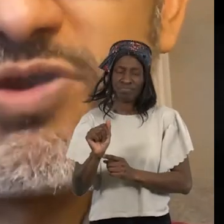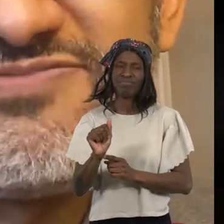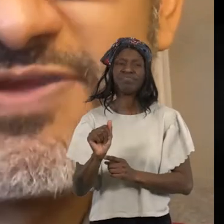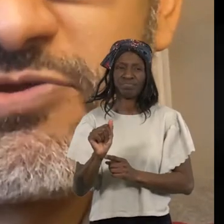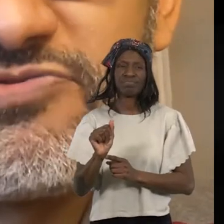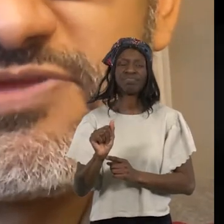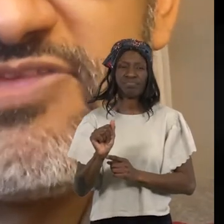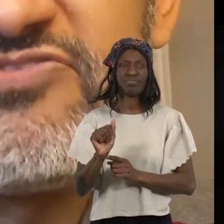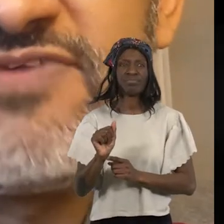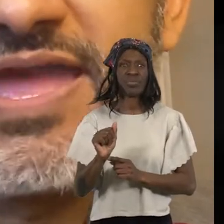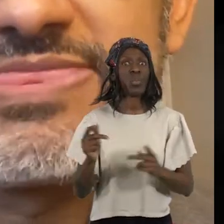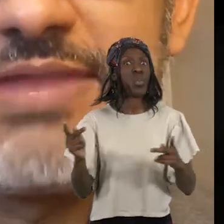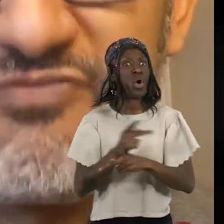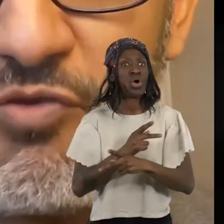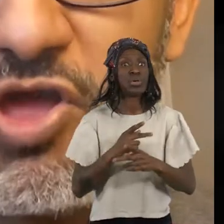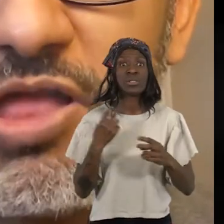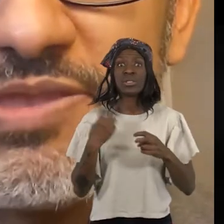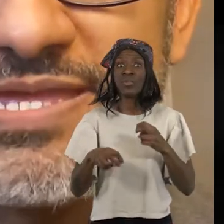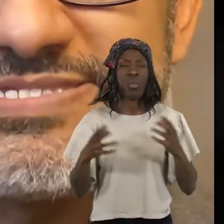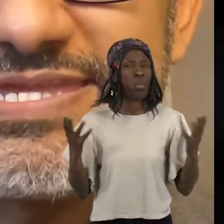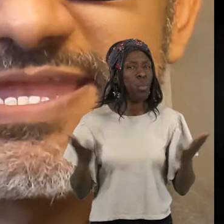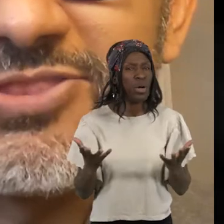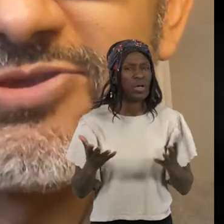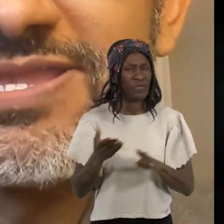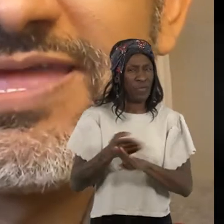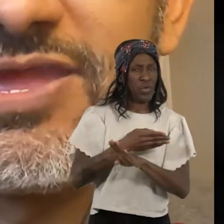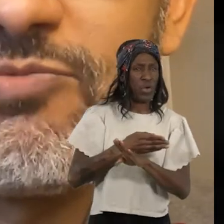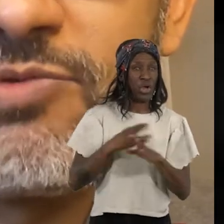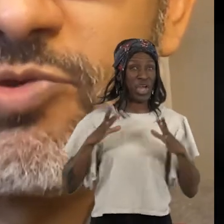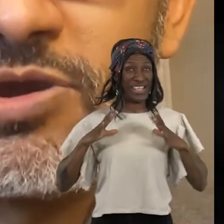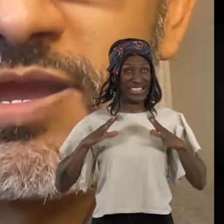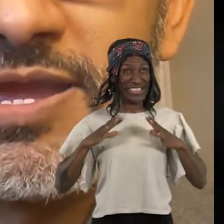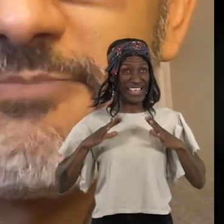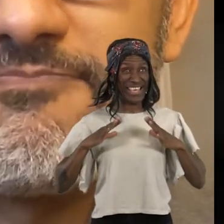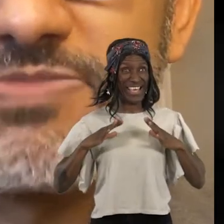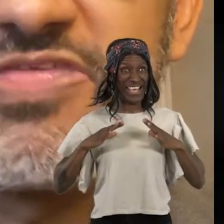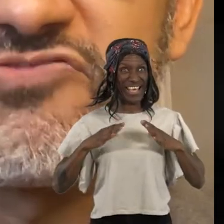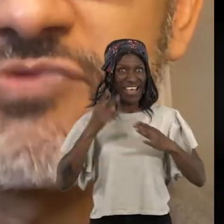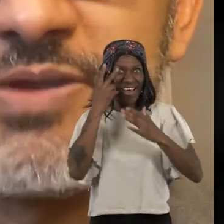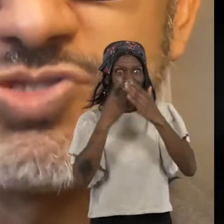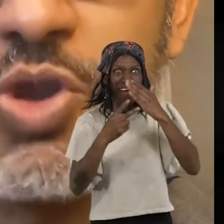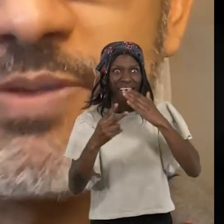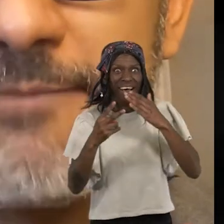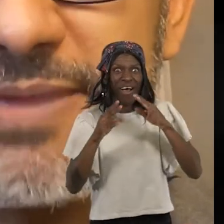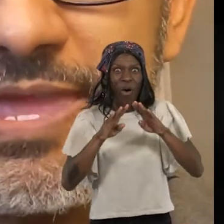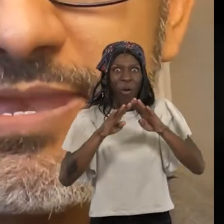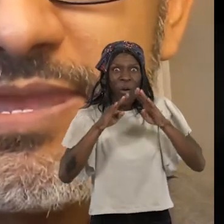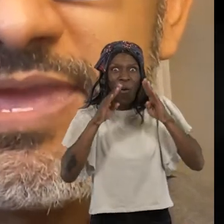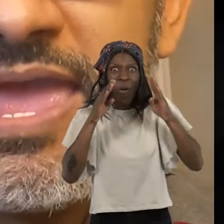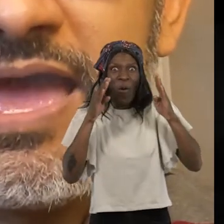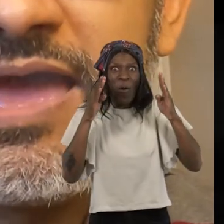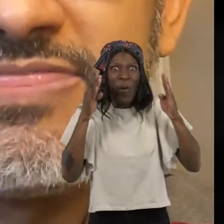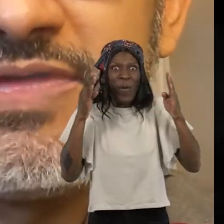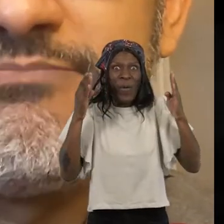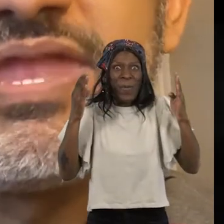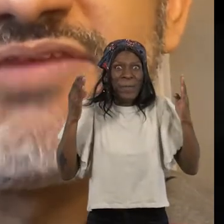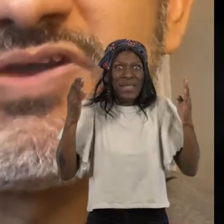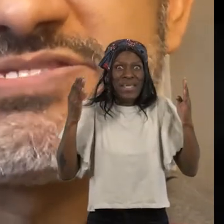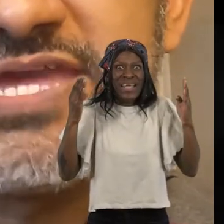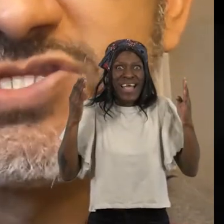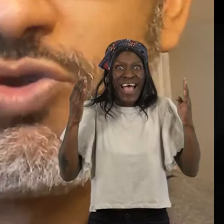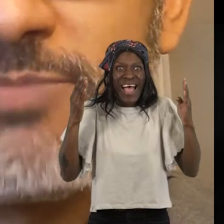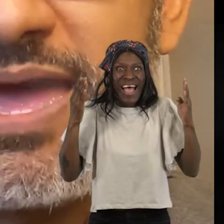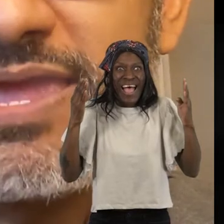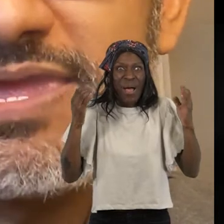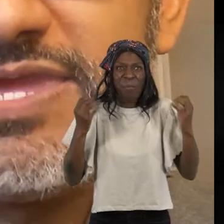even more difficult is the fact that before the holidays, it looked like things were about to open up again, and then many of